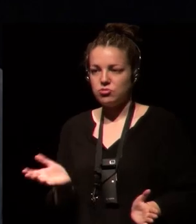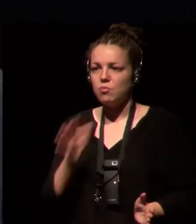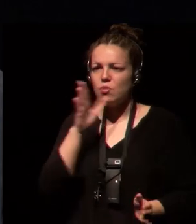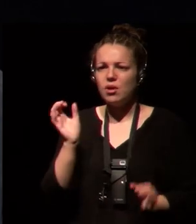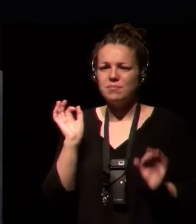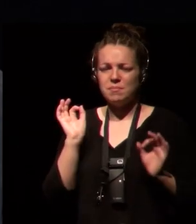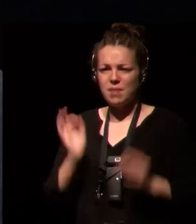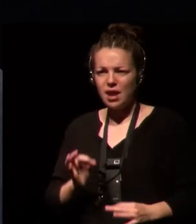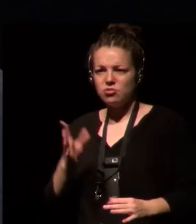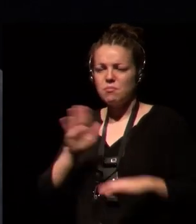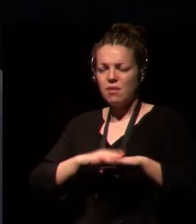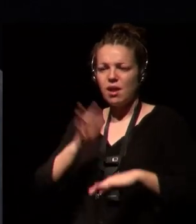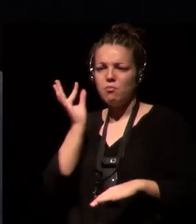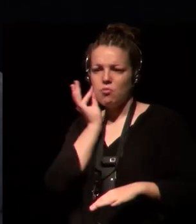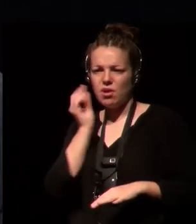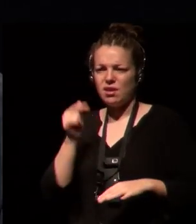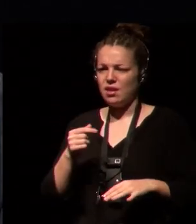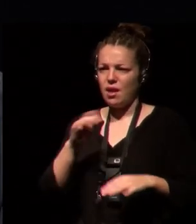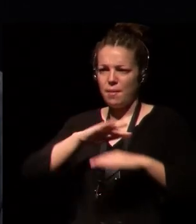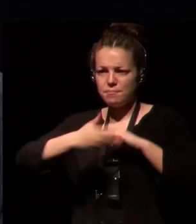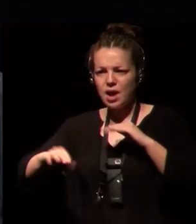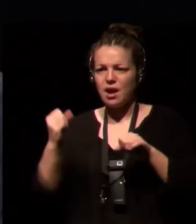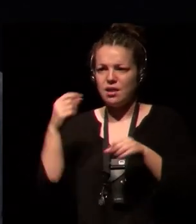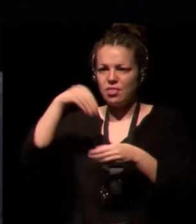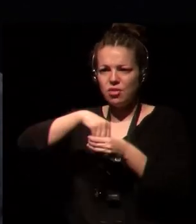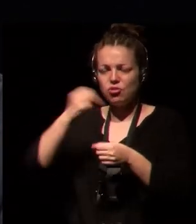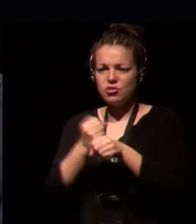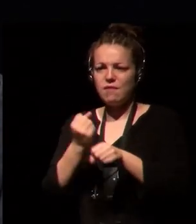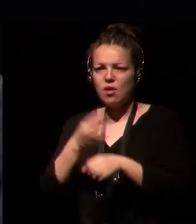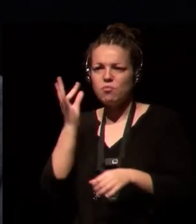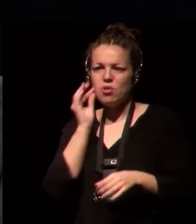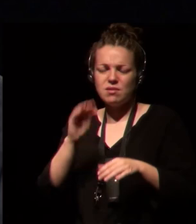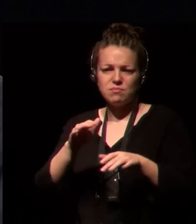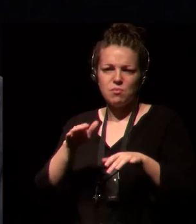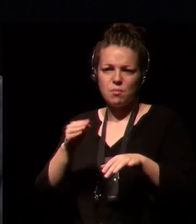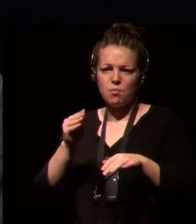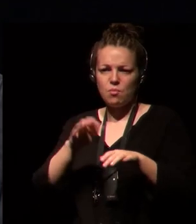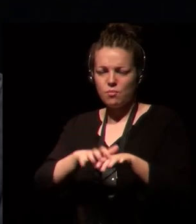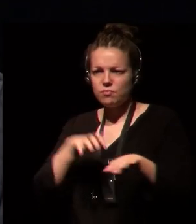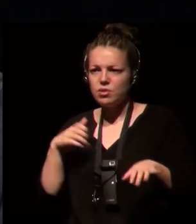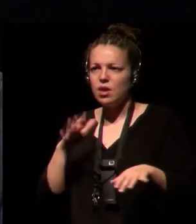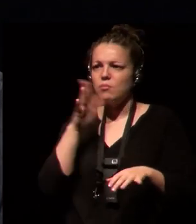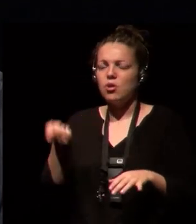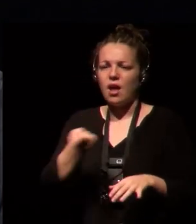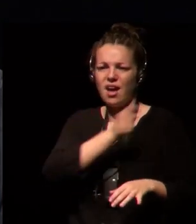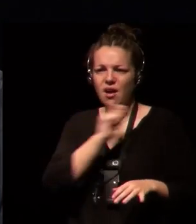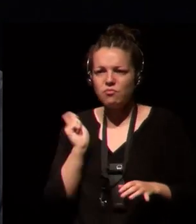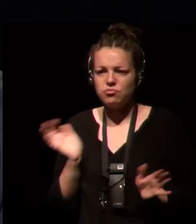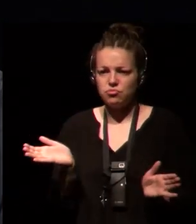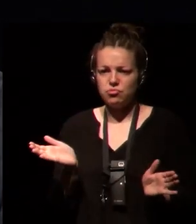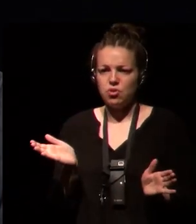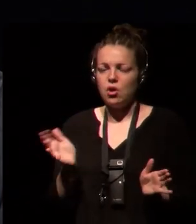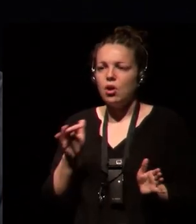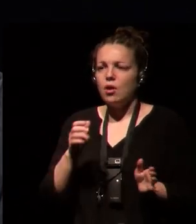are murders, violence, and abuse in these workplaces, which are thousands of kilometers from help. Miles de kilómetros.